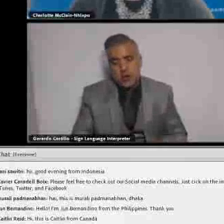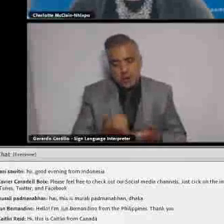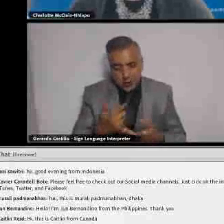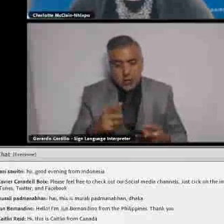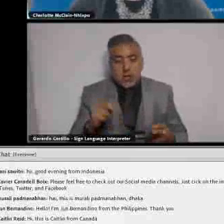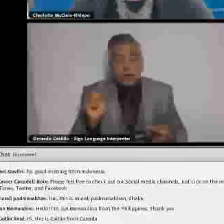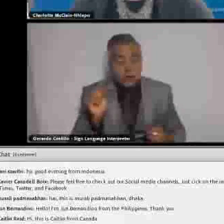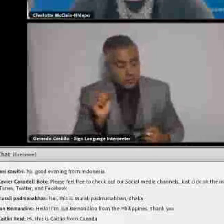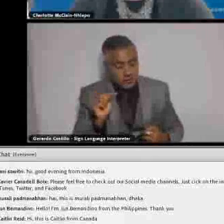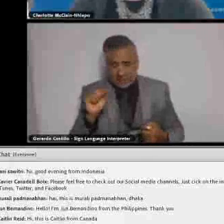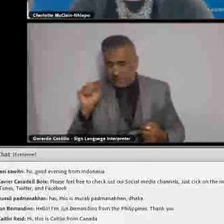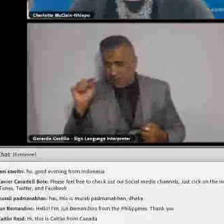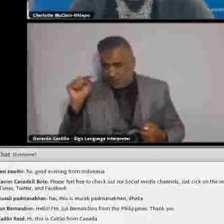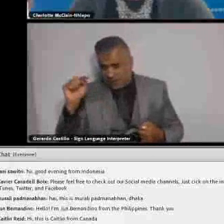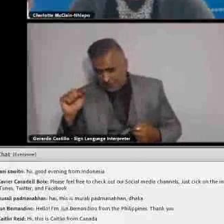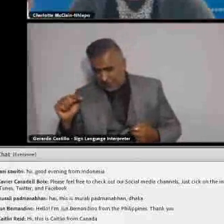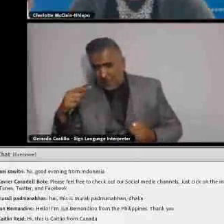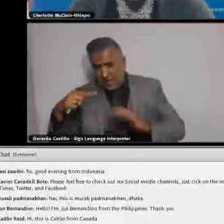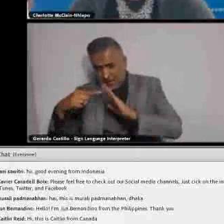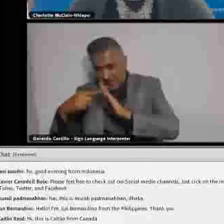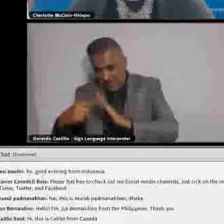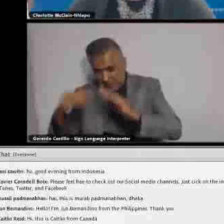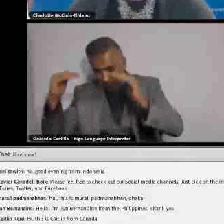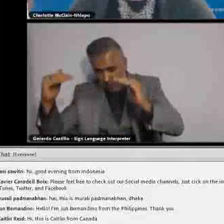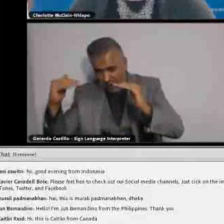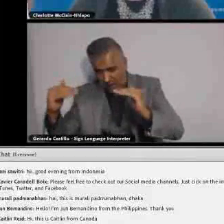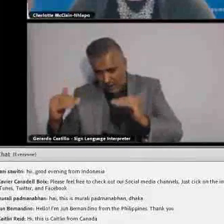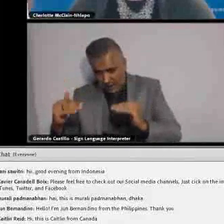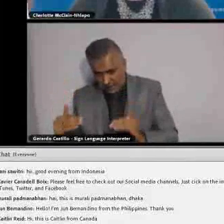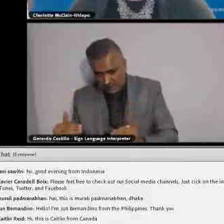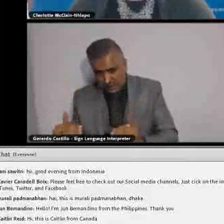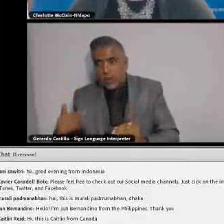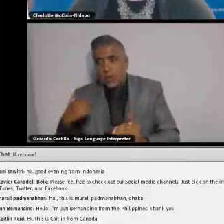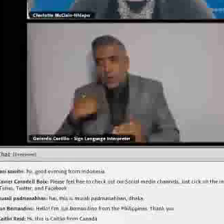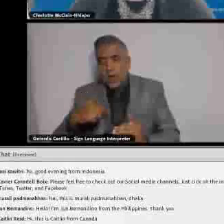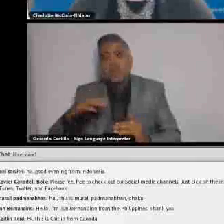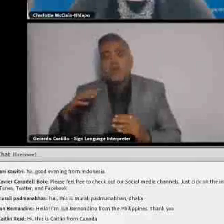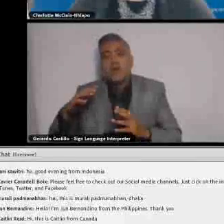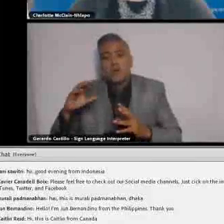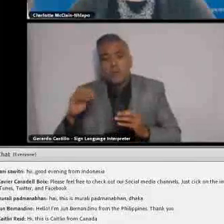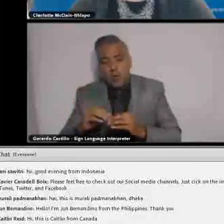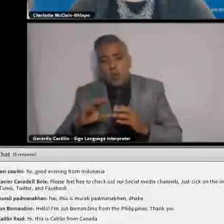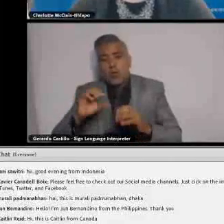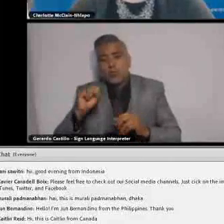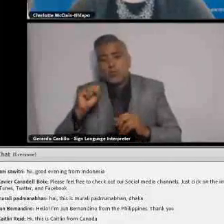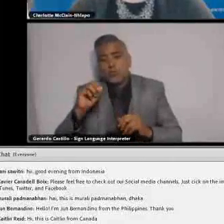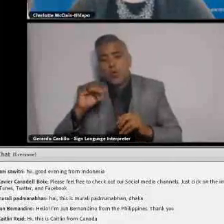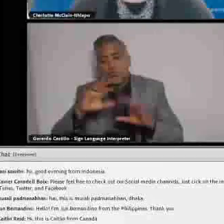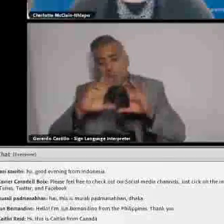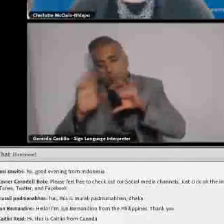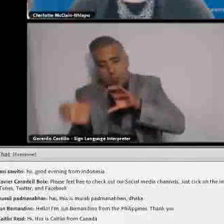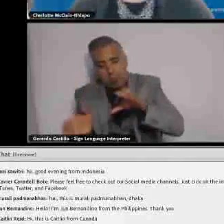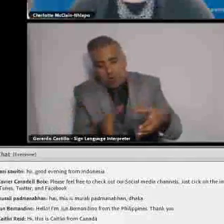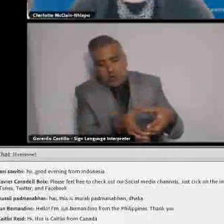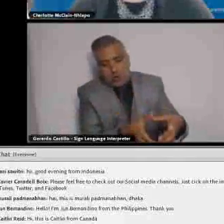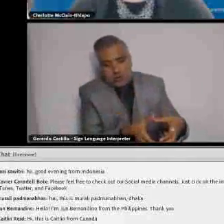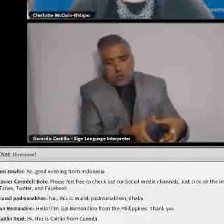examples, there's generally the general social marginalization that may make it more difficult for them to recover.